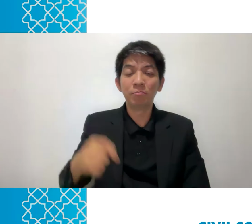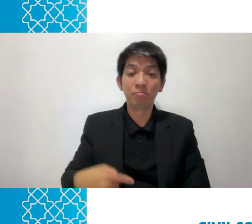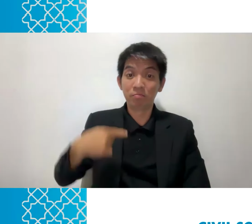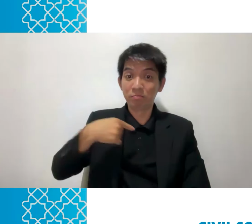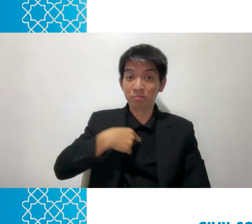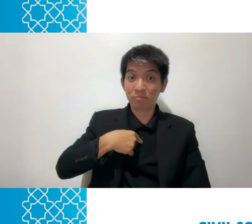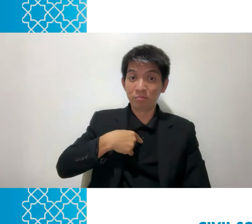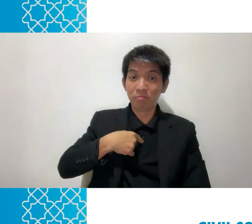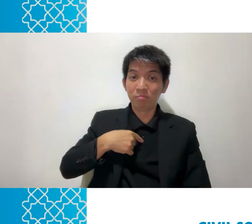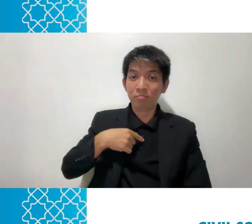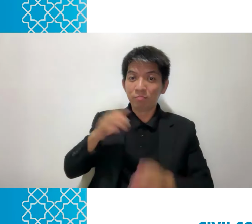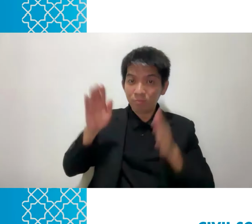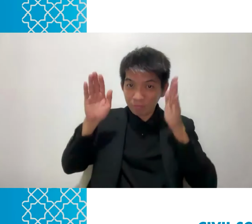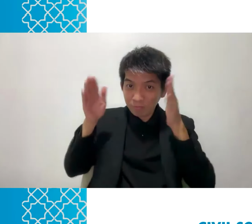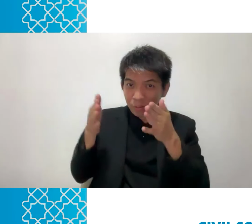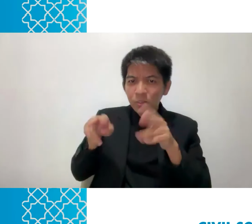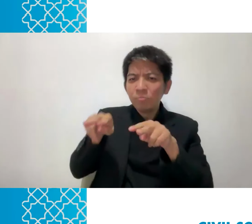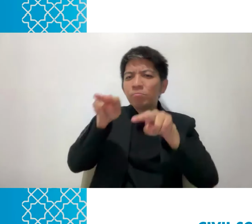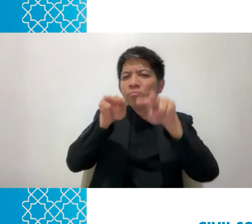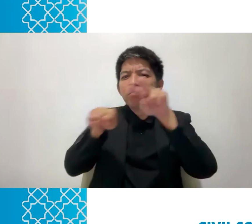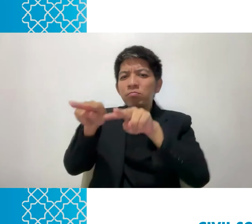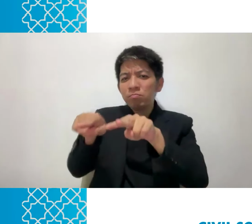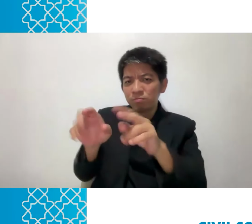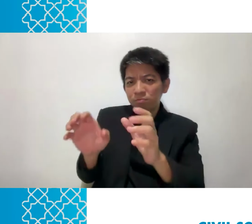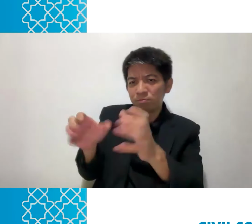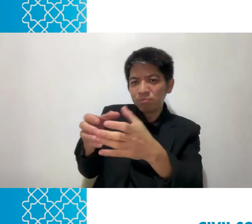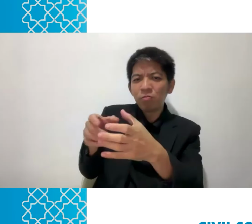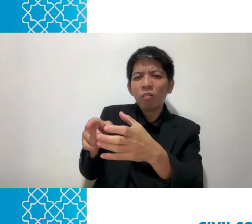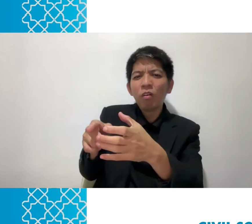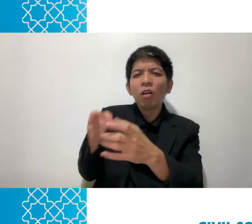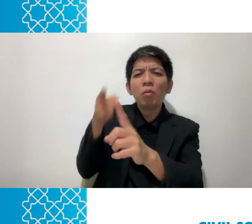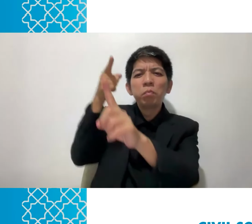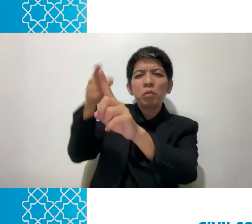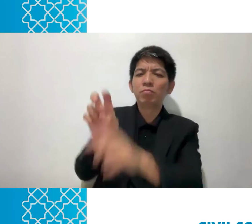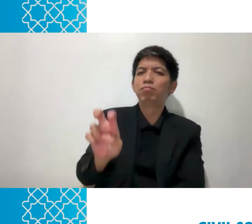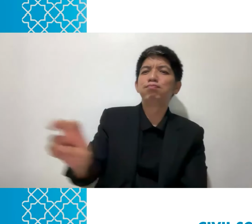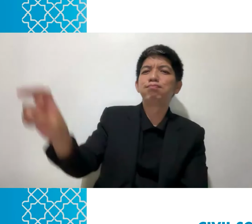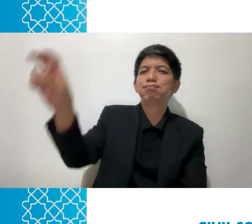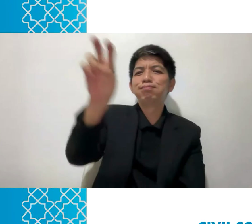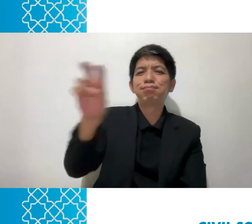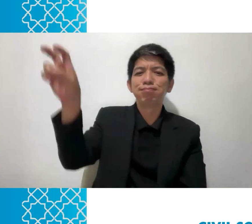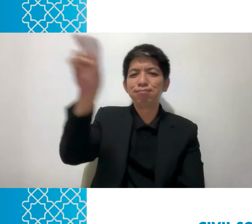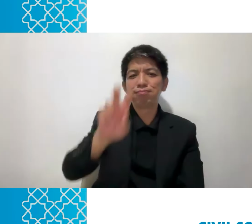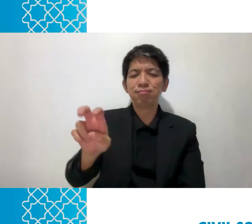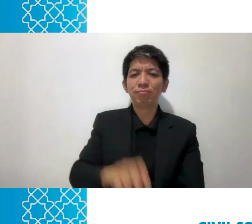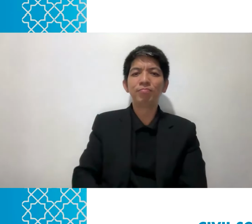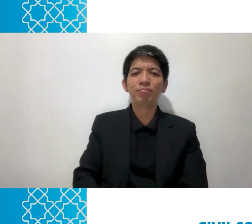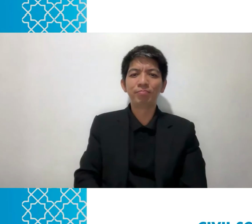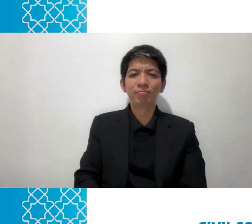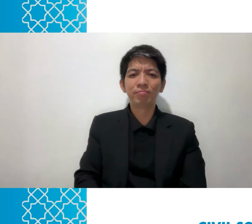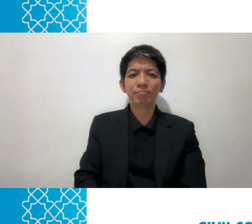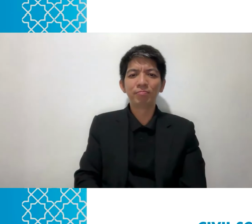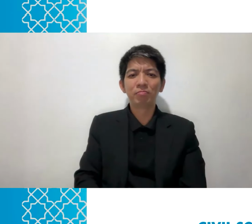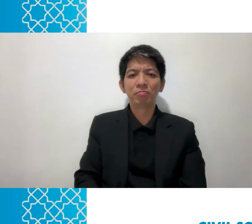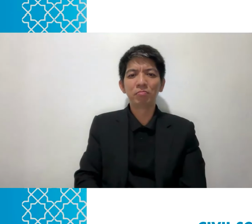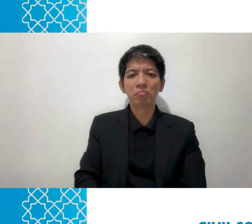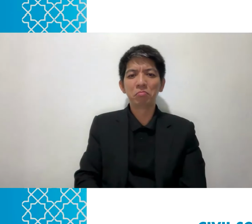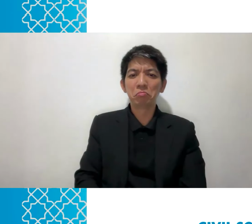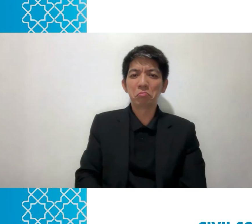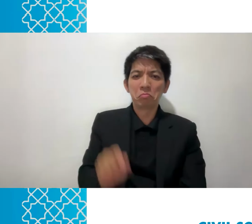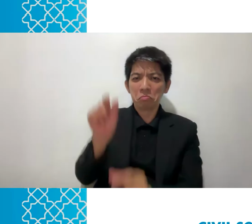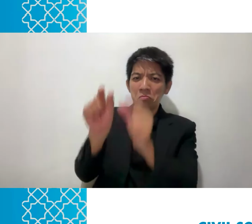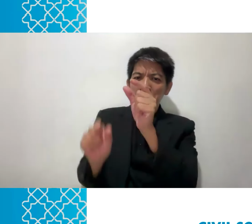and energy sector operations. We have about 300 people in the